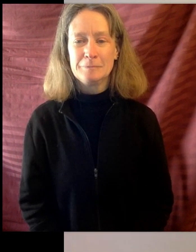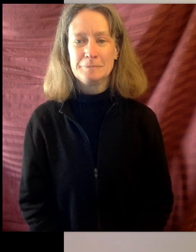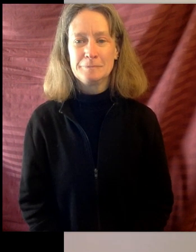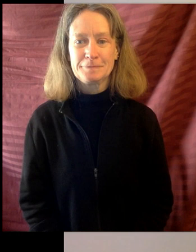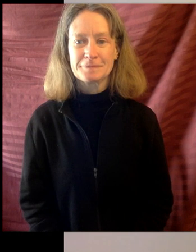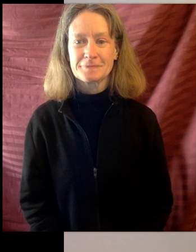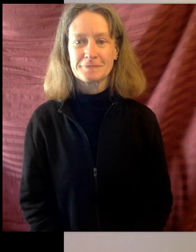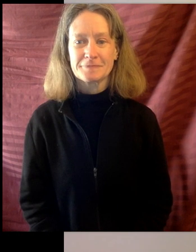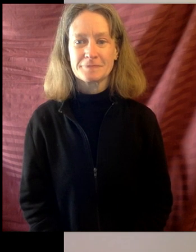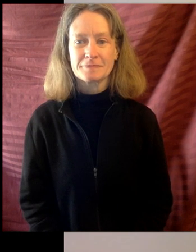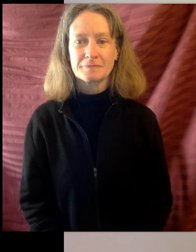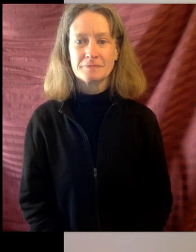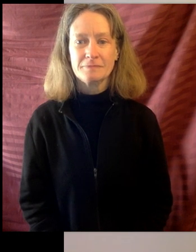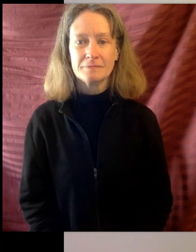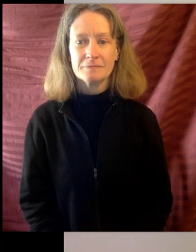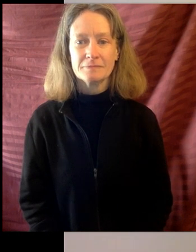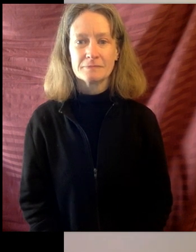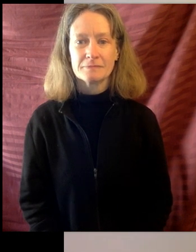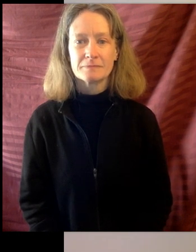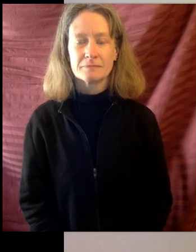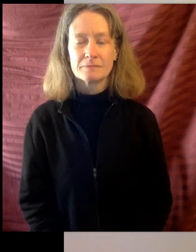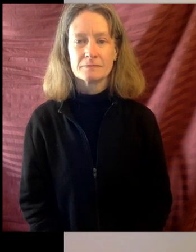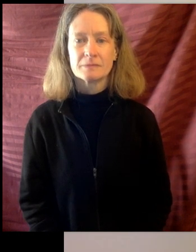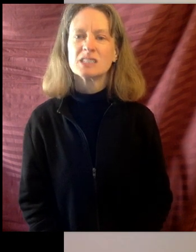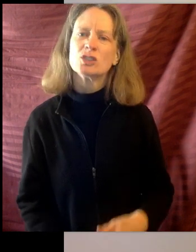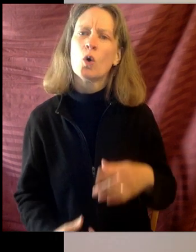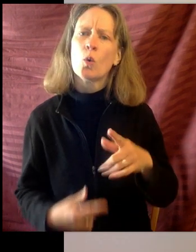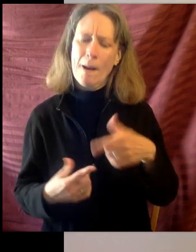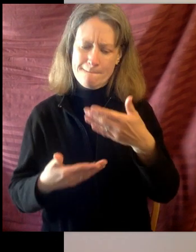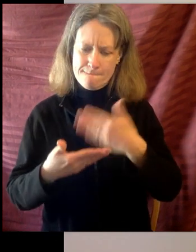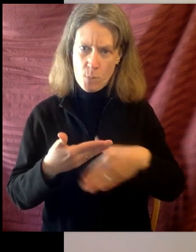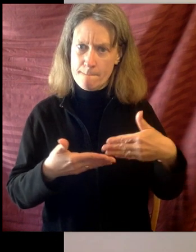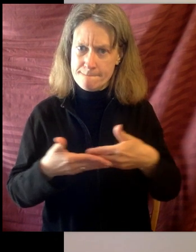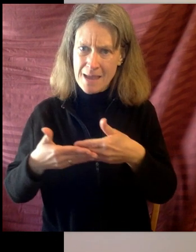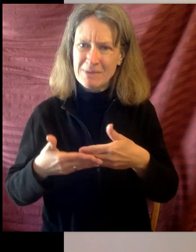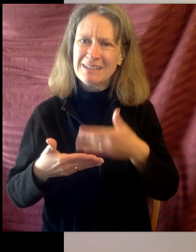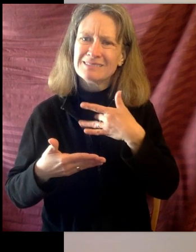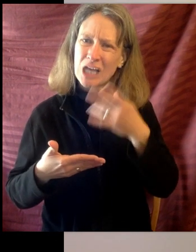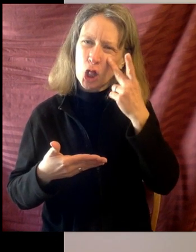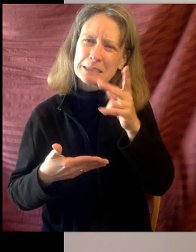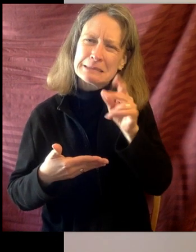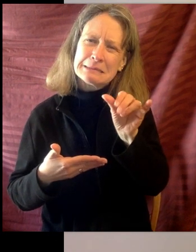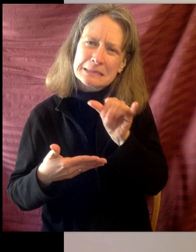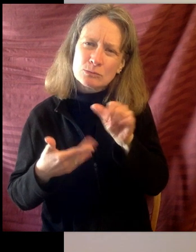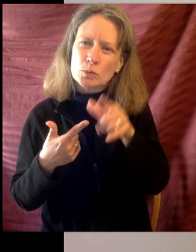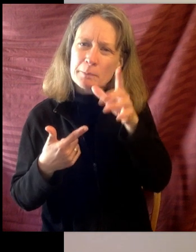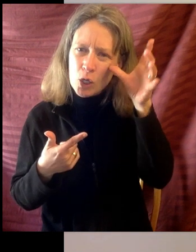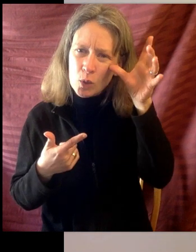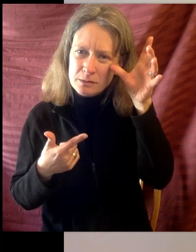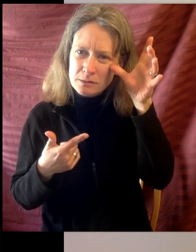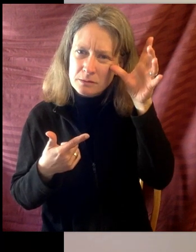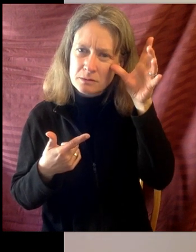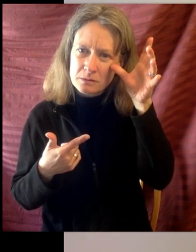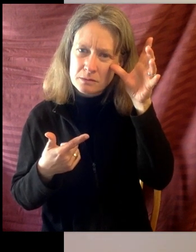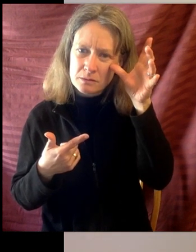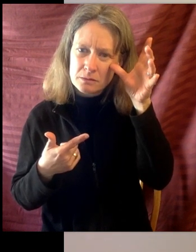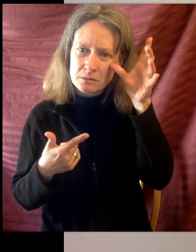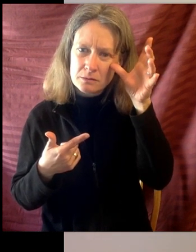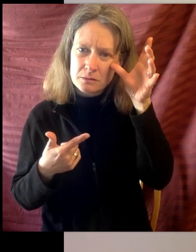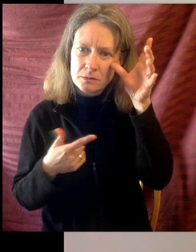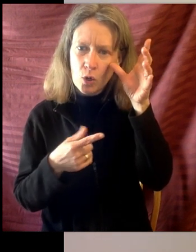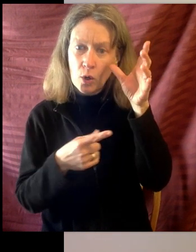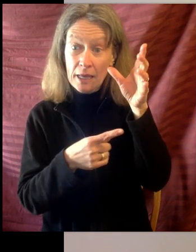will probably look like you do, and probably like whatever fish you chose to have babies with will also have